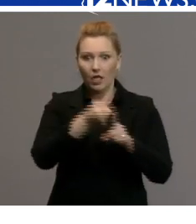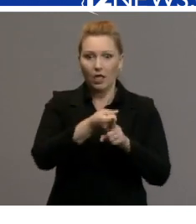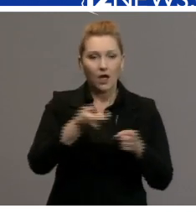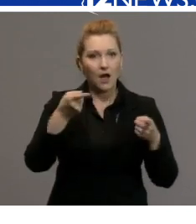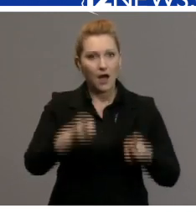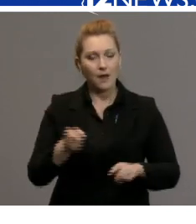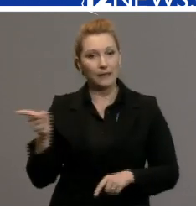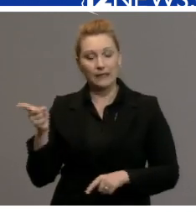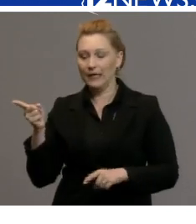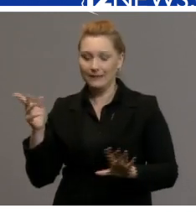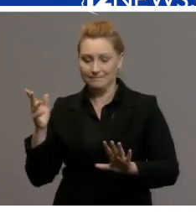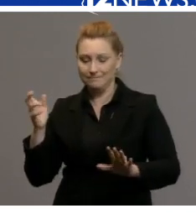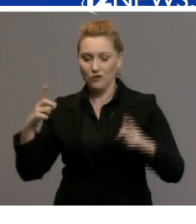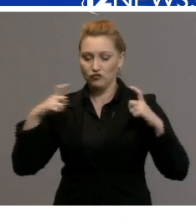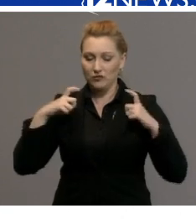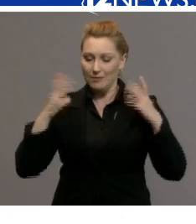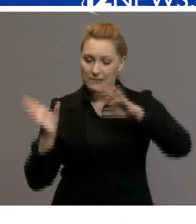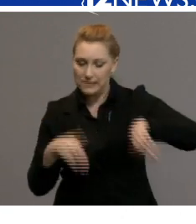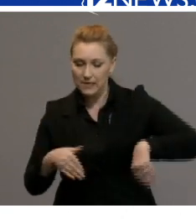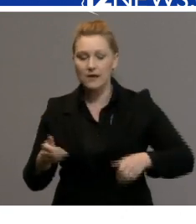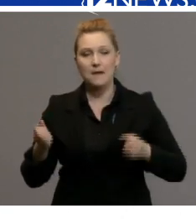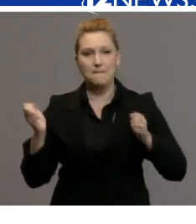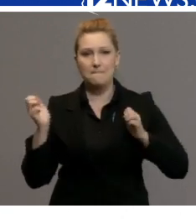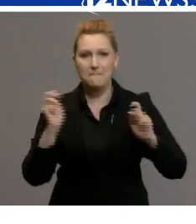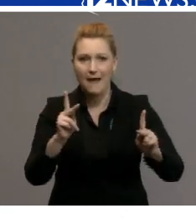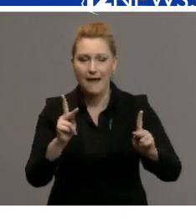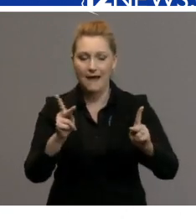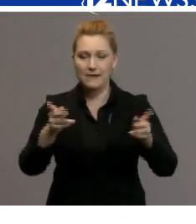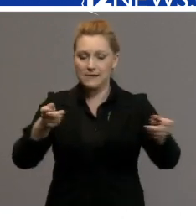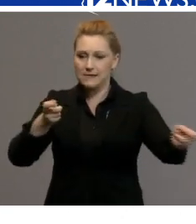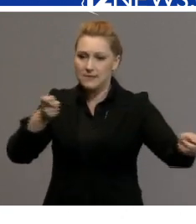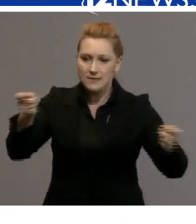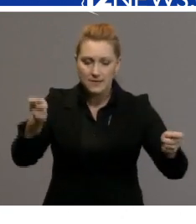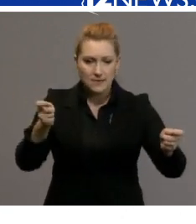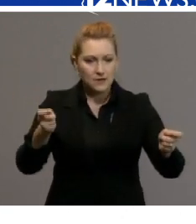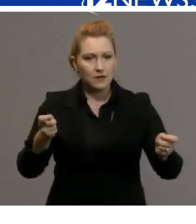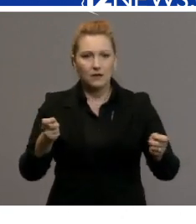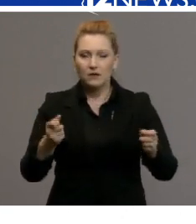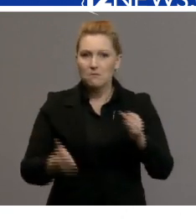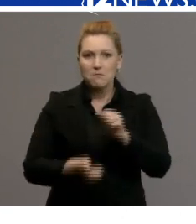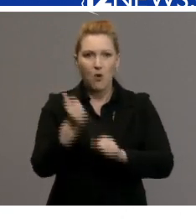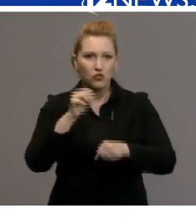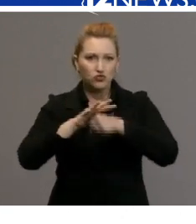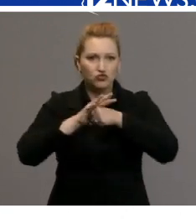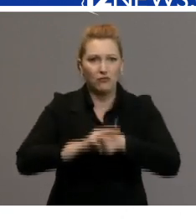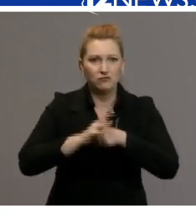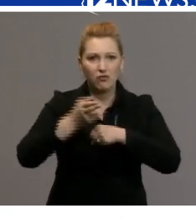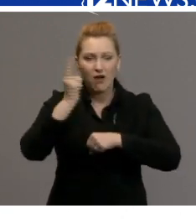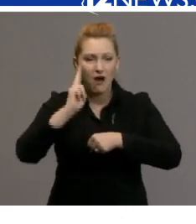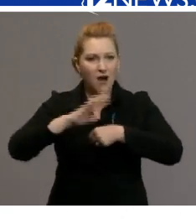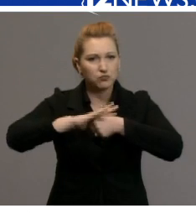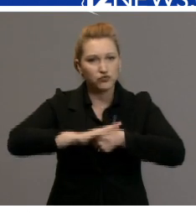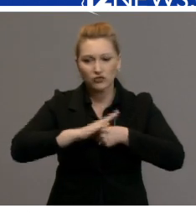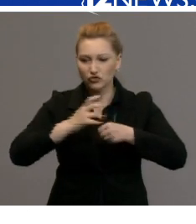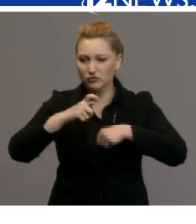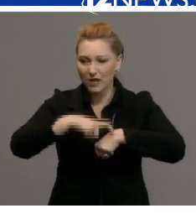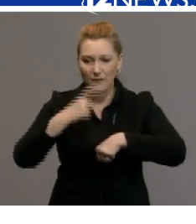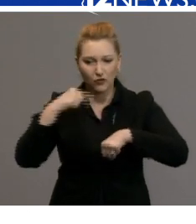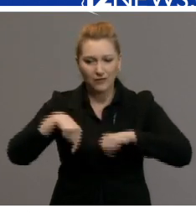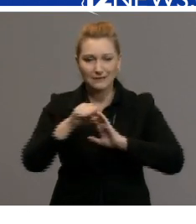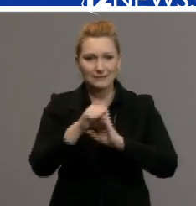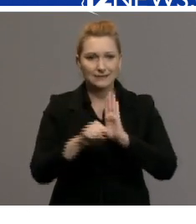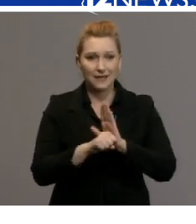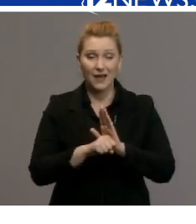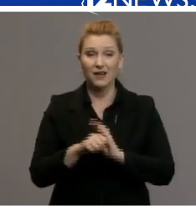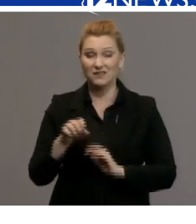most stressful, high-pressure time in the history of the state. He's an incredible public servant. It's when the